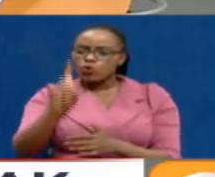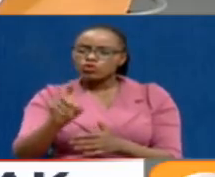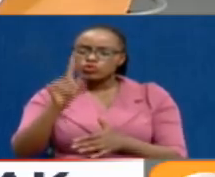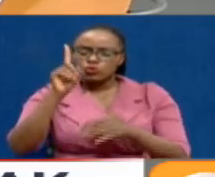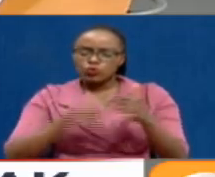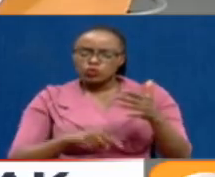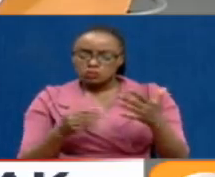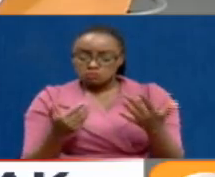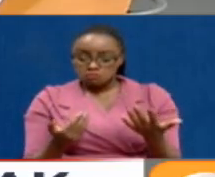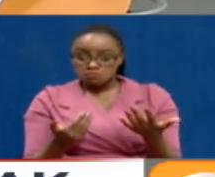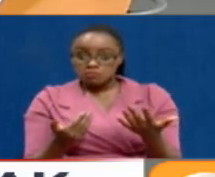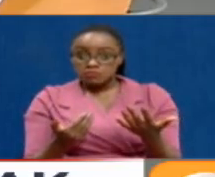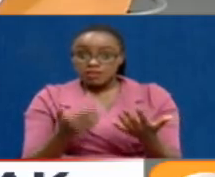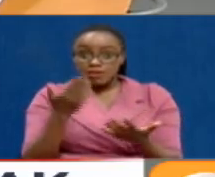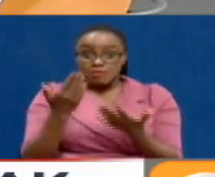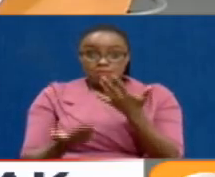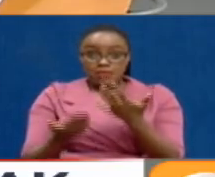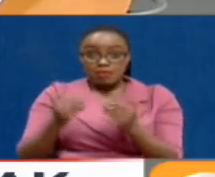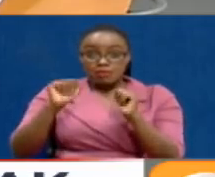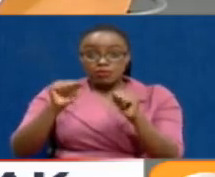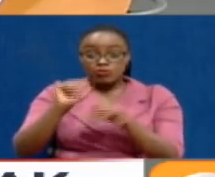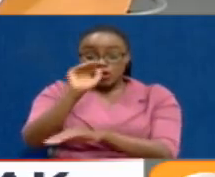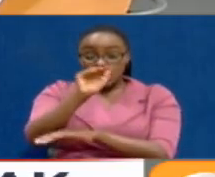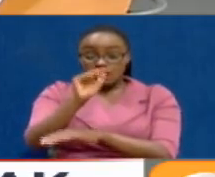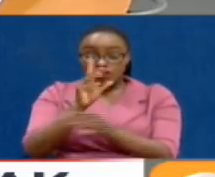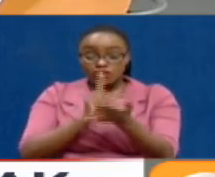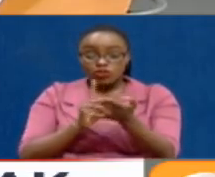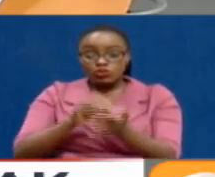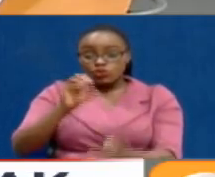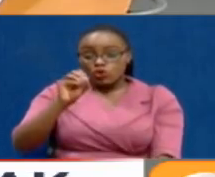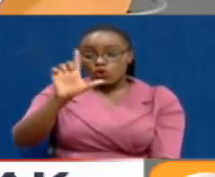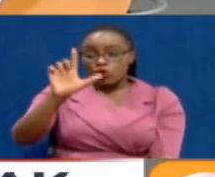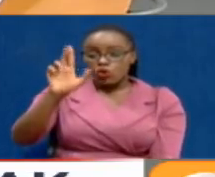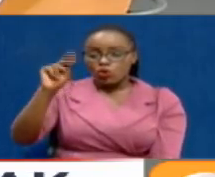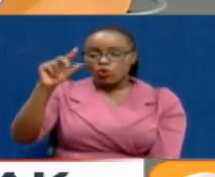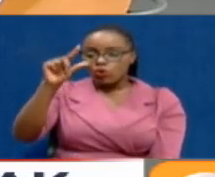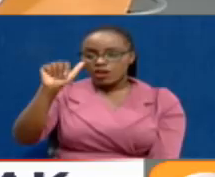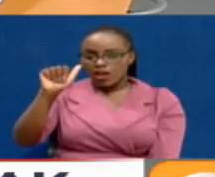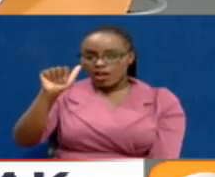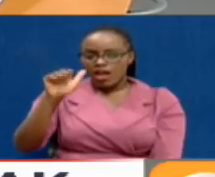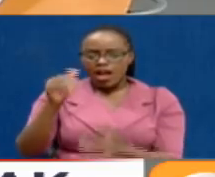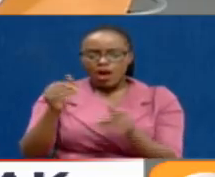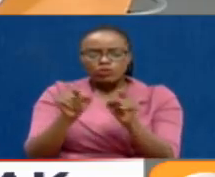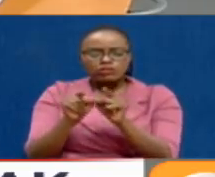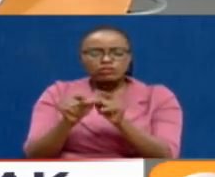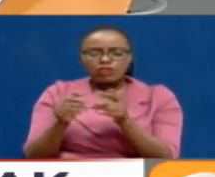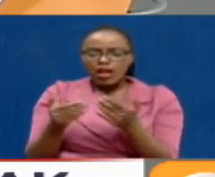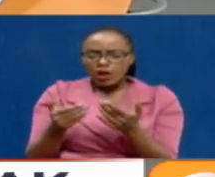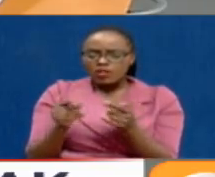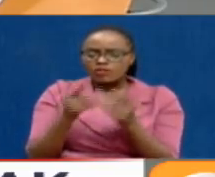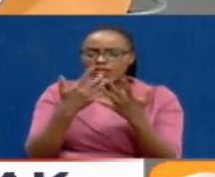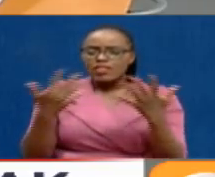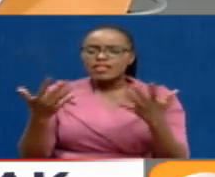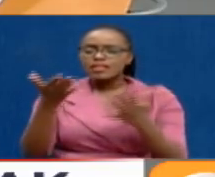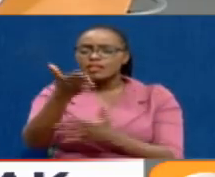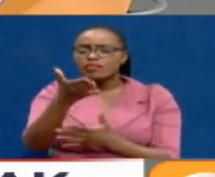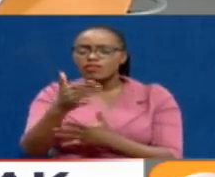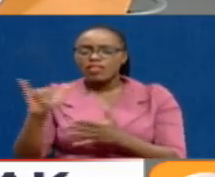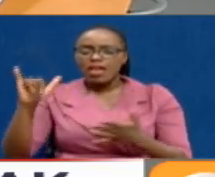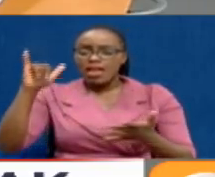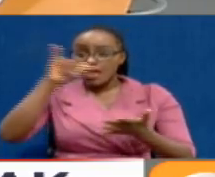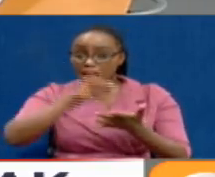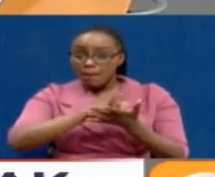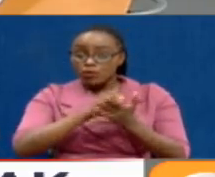was... yes, sir. Maybe if you can just ask Dr. Oluga... yes, sir. How effective are these equipment at the